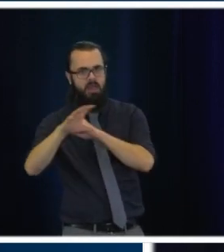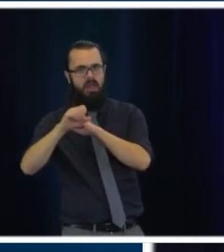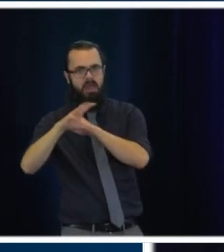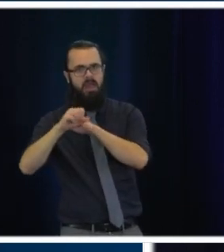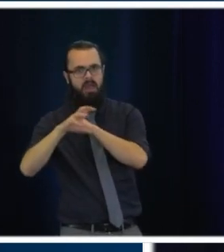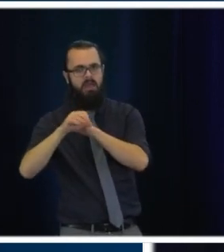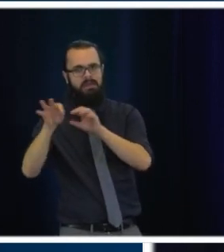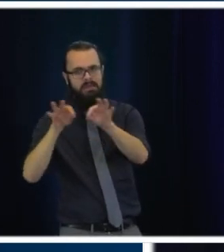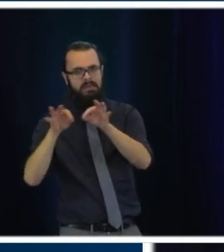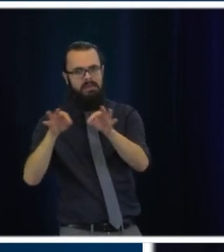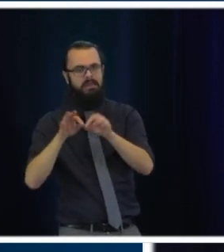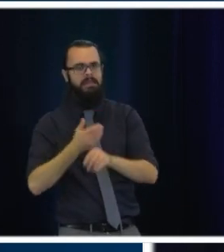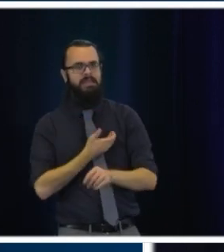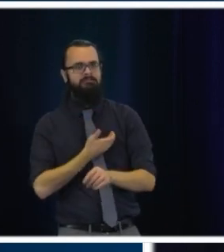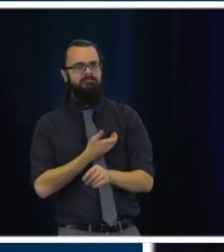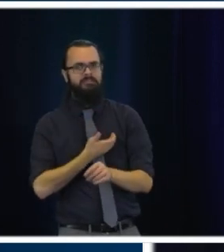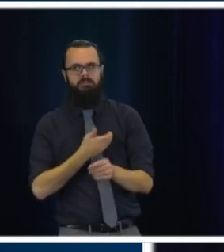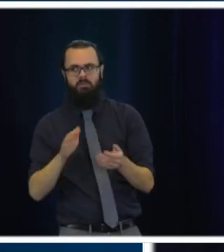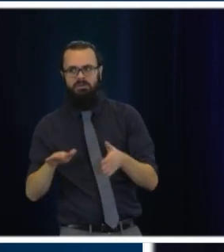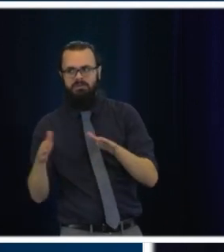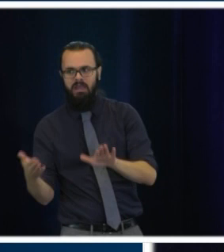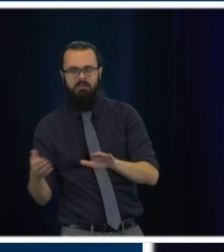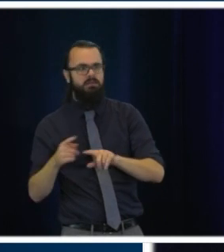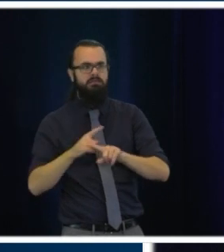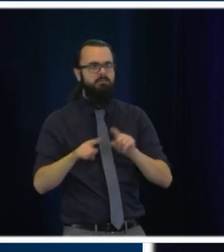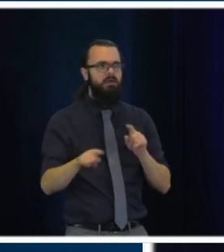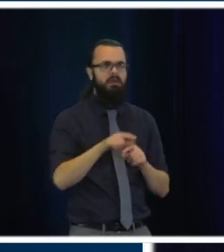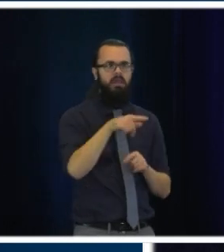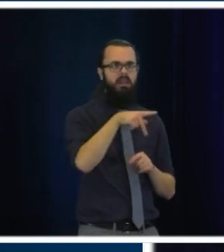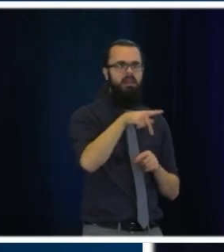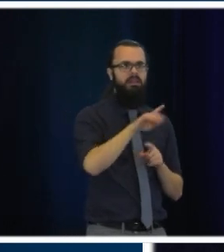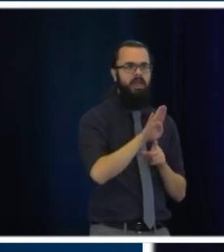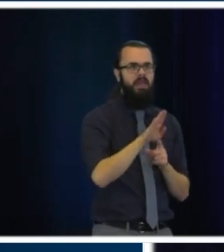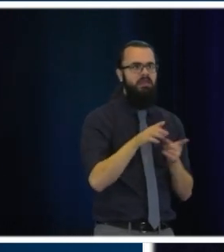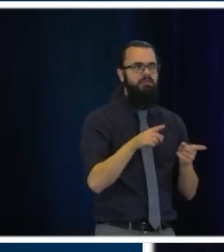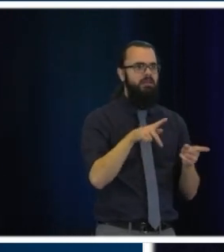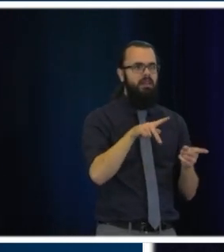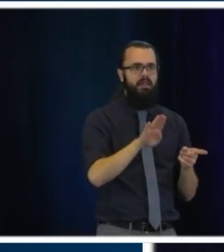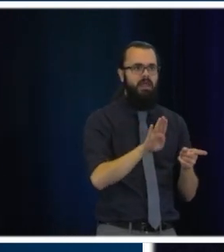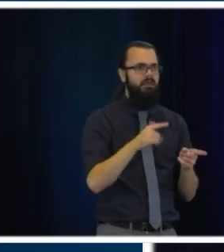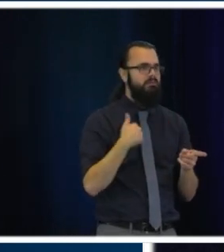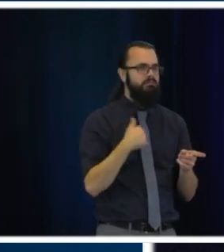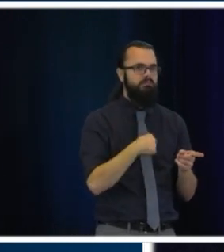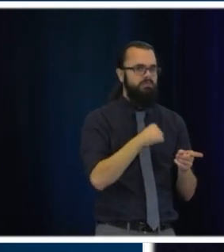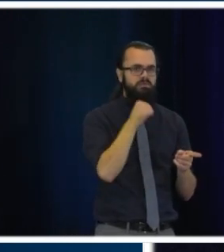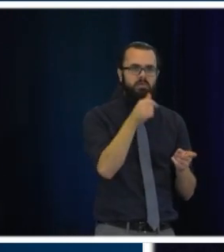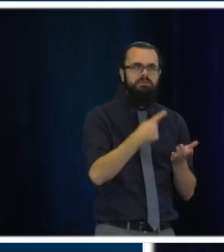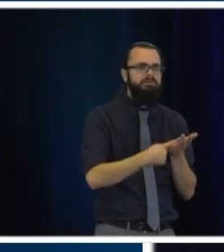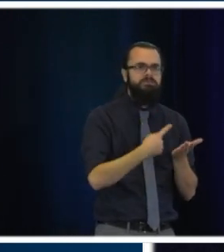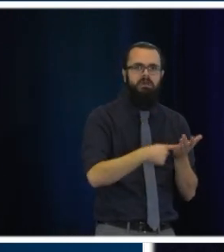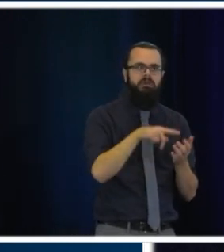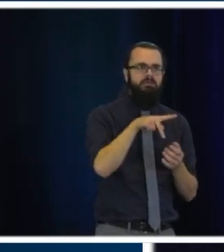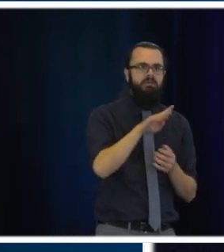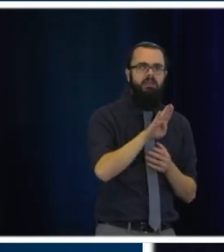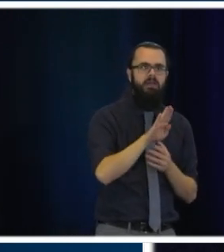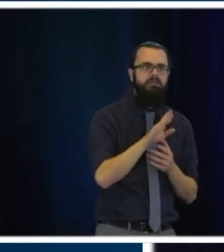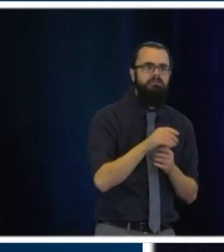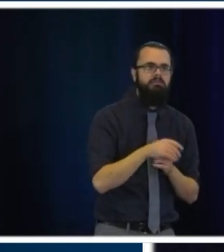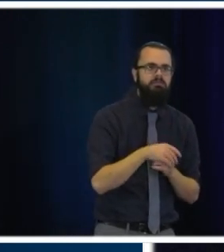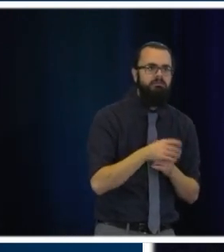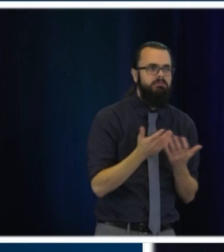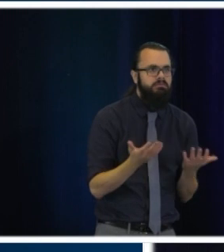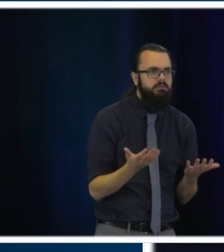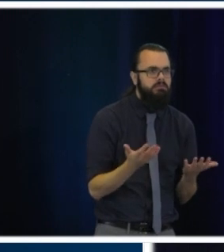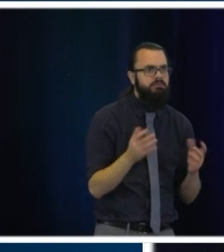lead and lead exposure and lead risk in our community. And I told you, when you look at the ages of